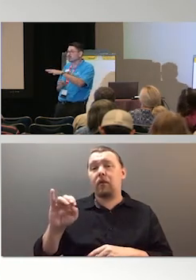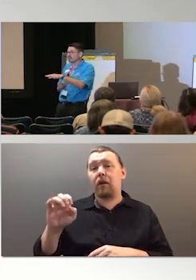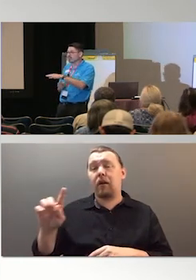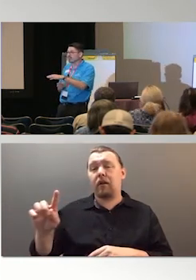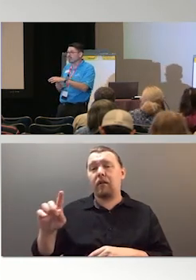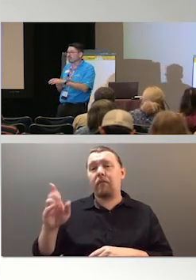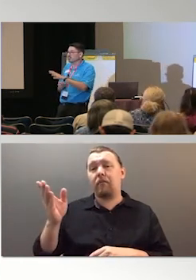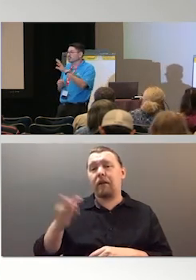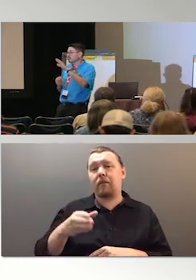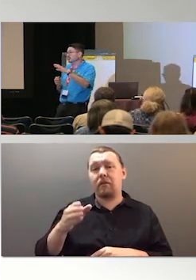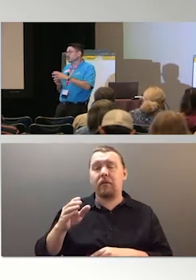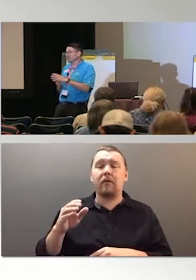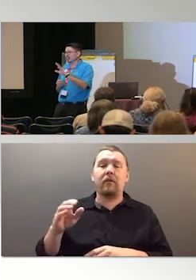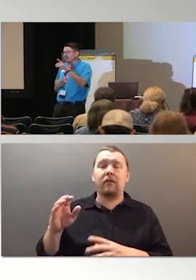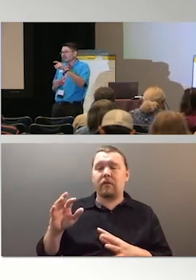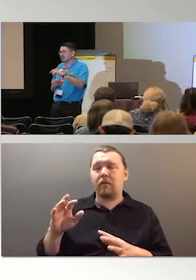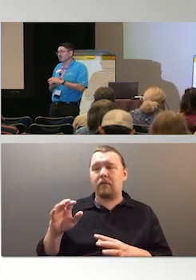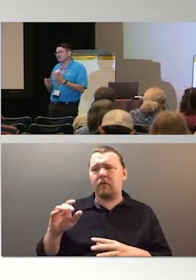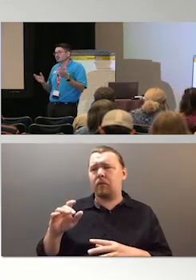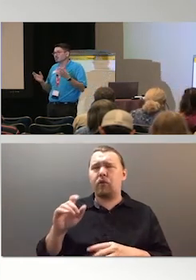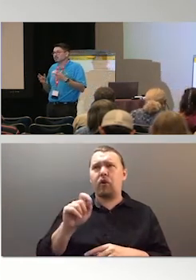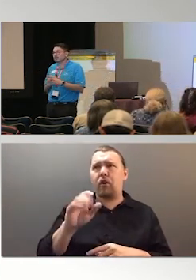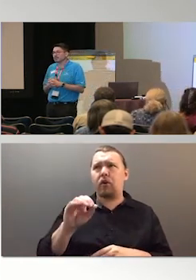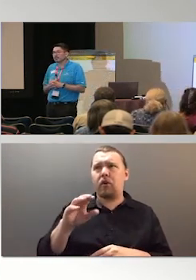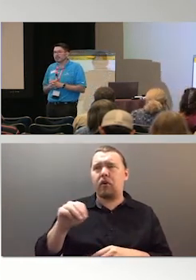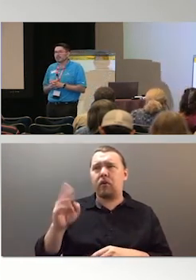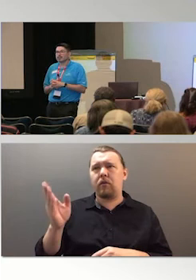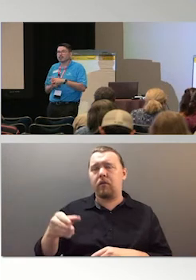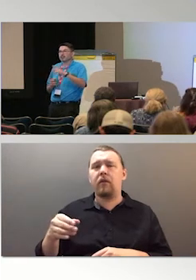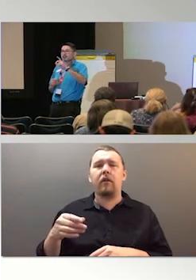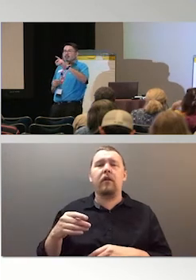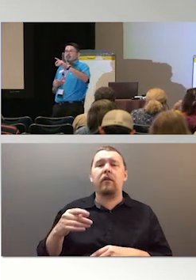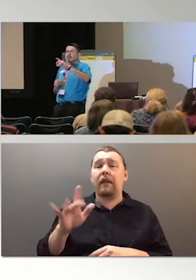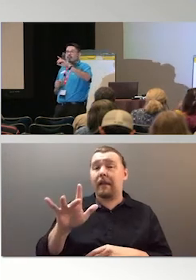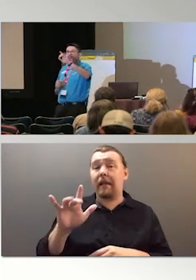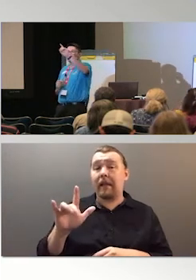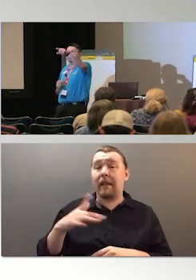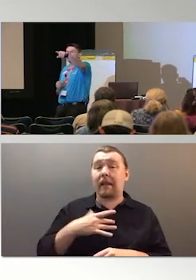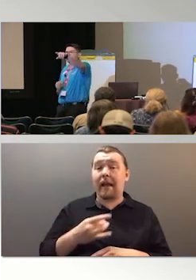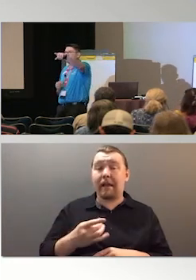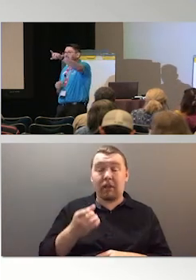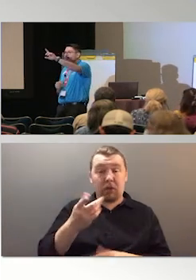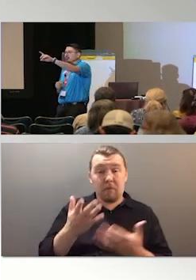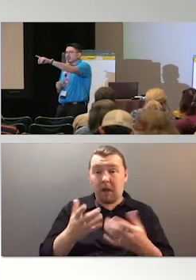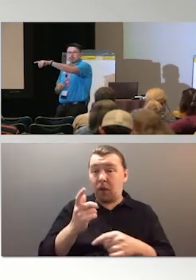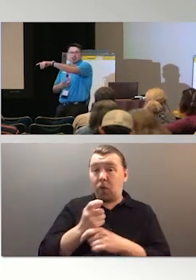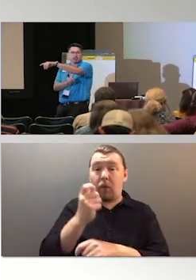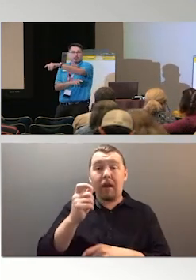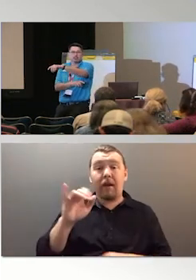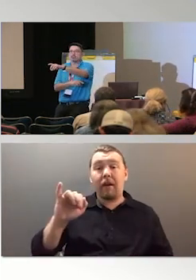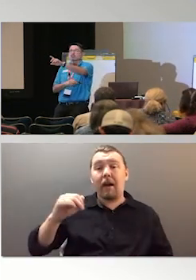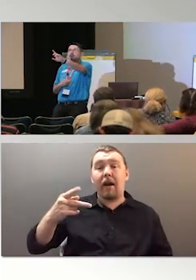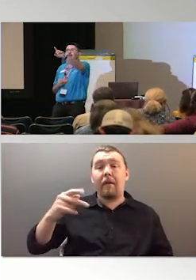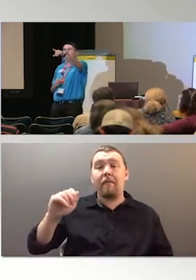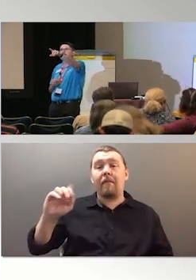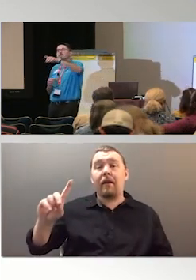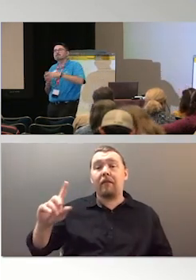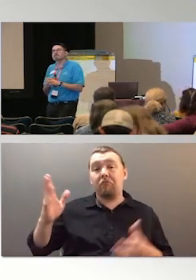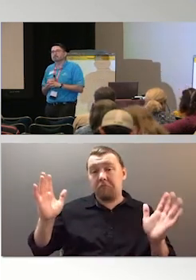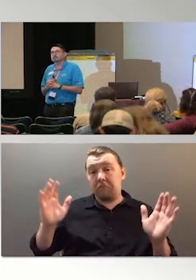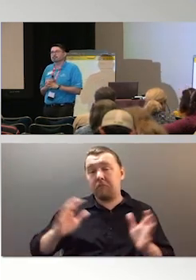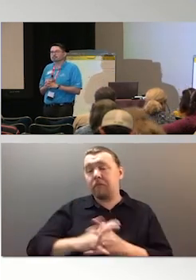facebook.com/ABLE United. Hit like, and then you can get an iPad. All right, let me go to this lady, and then I'll come to you, and then to you. Go